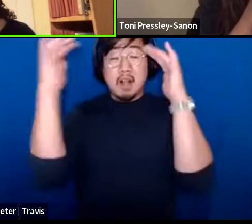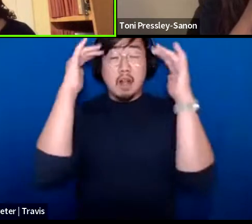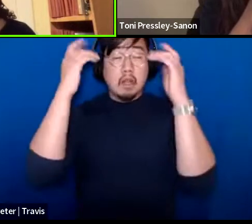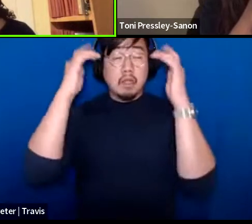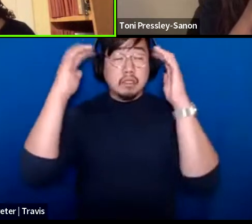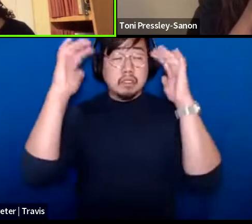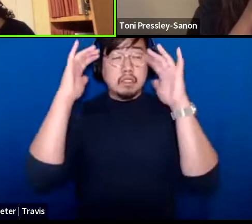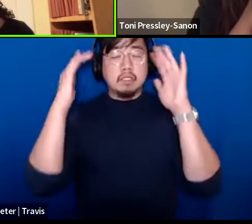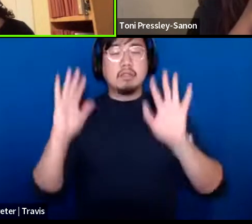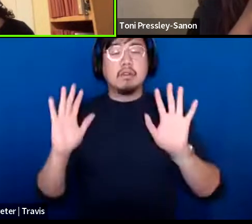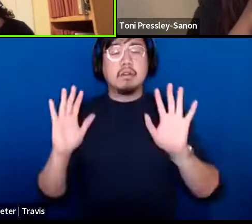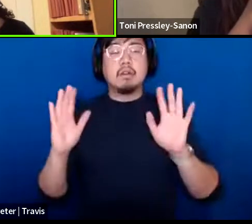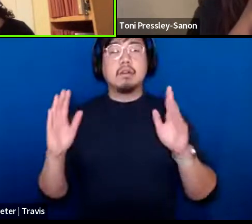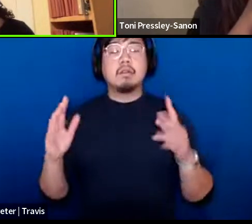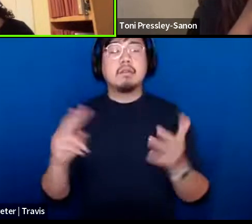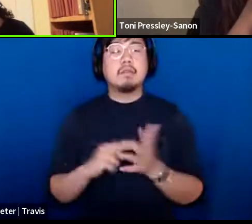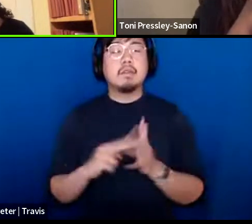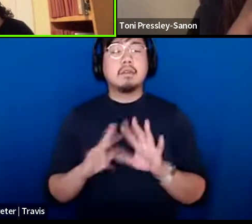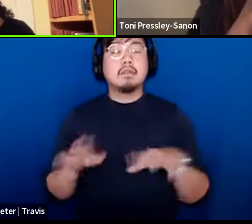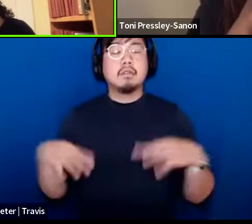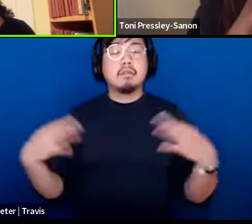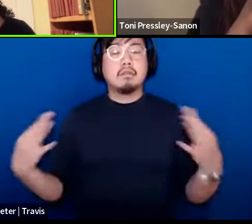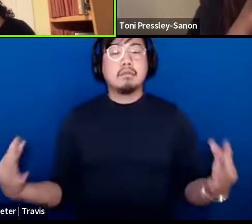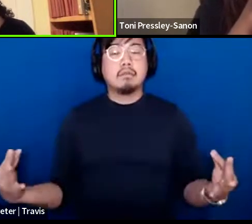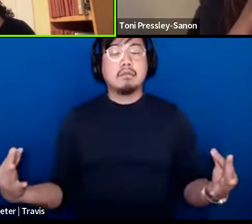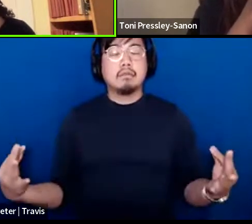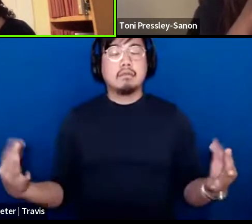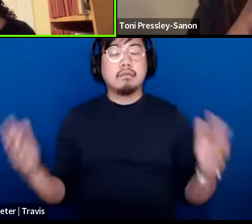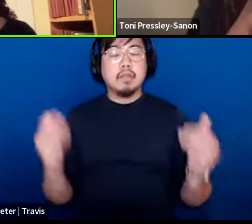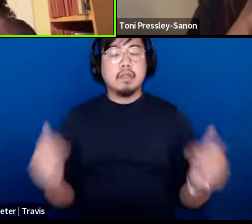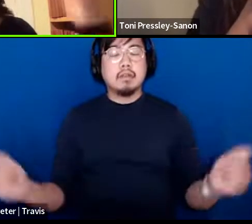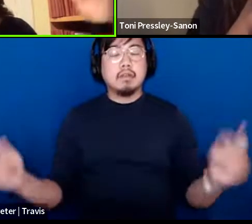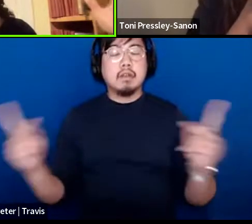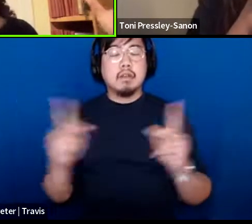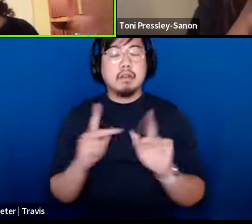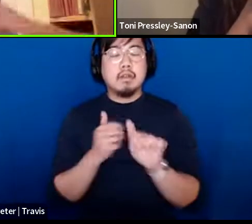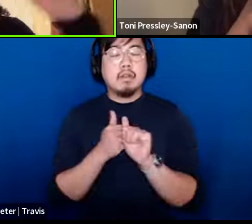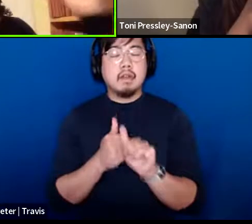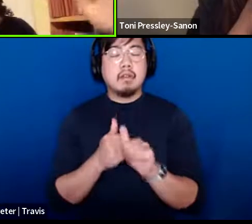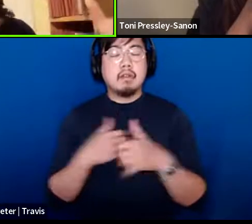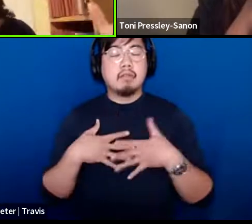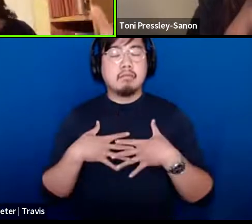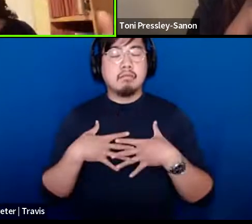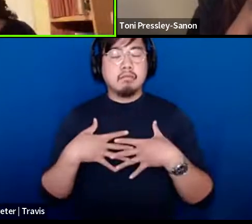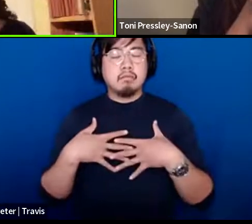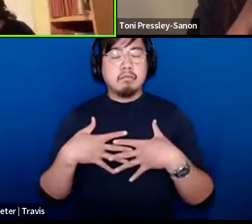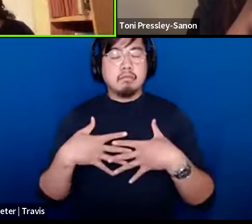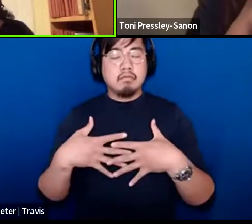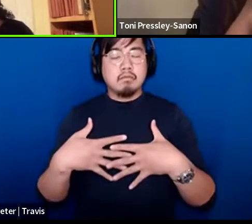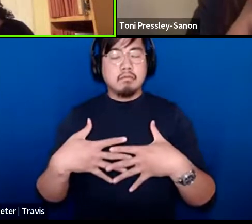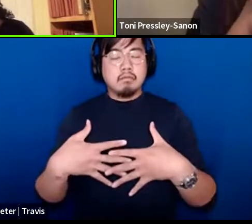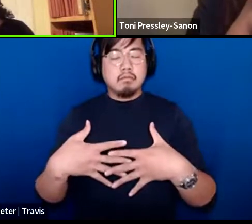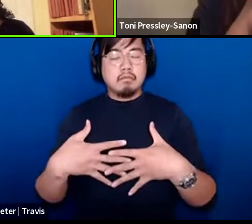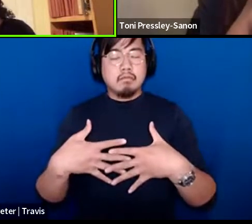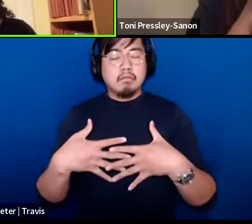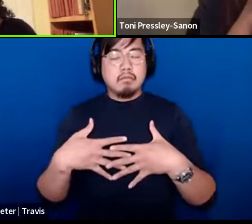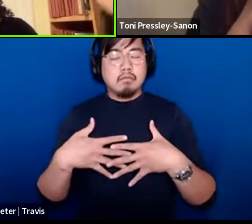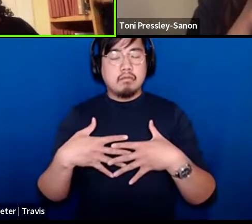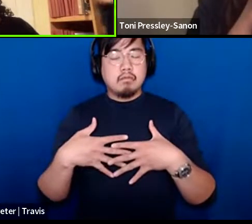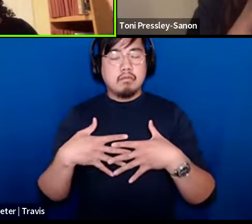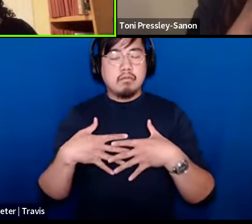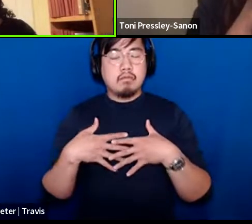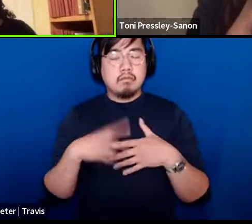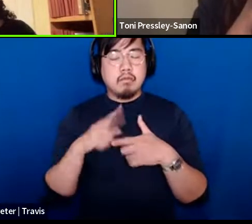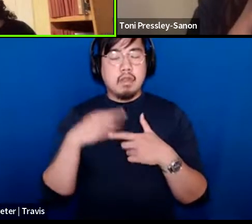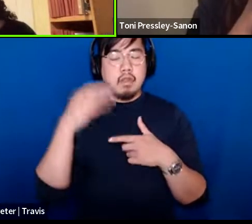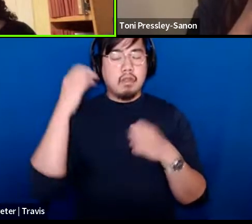simply coming back to following the breath. And then the mind, you know, erupts and we say, there